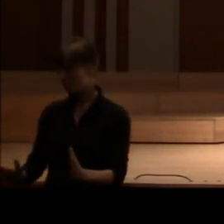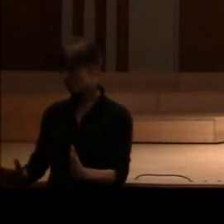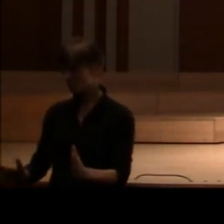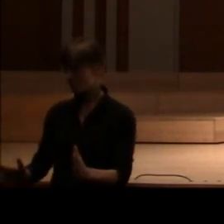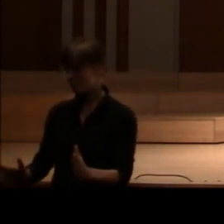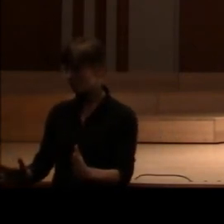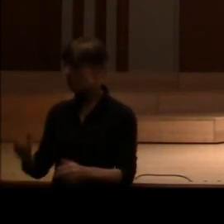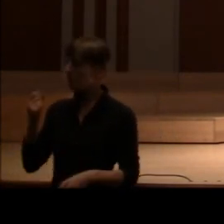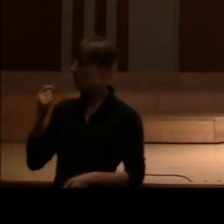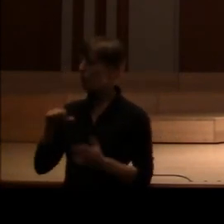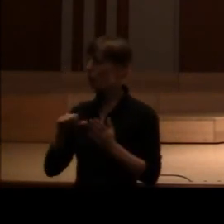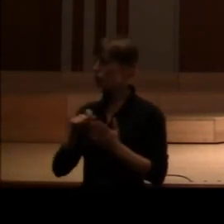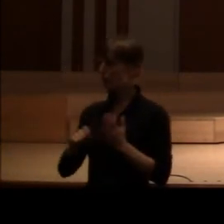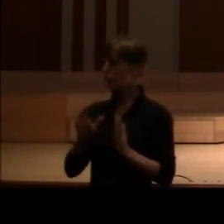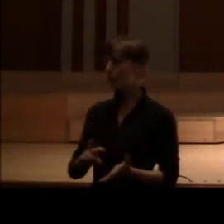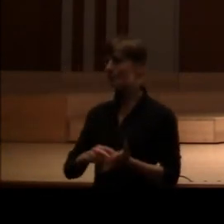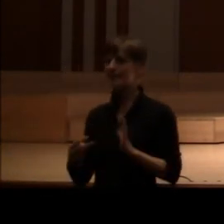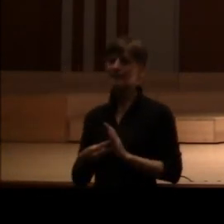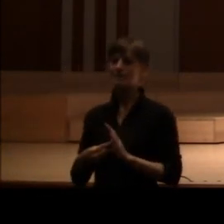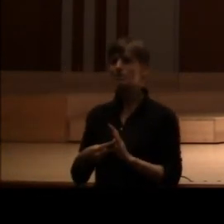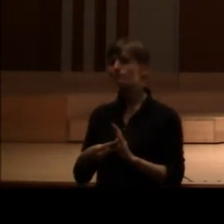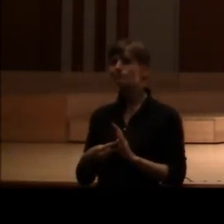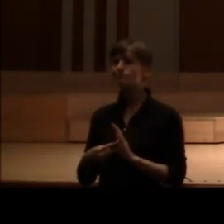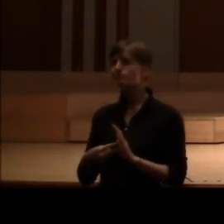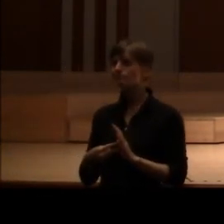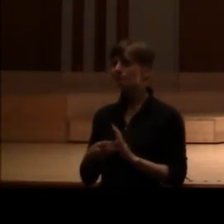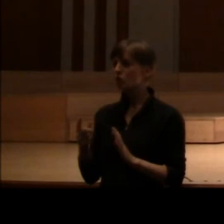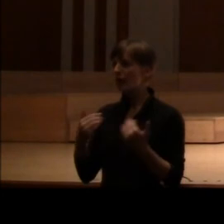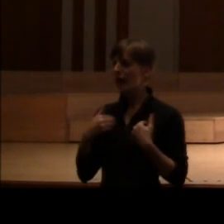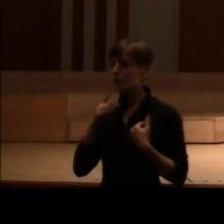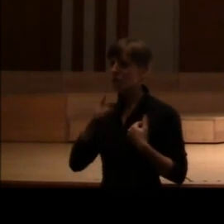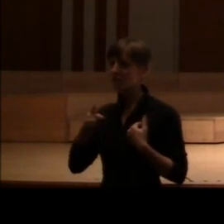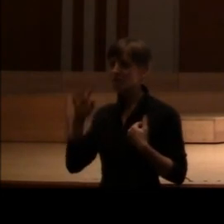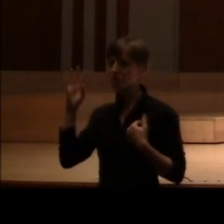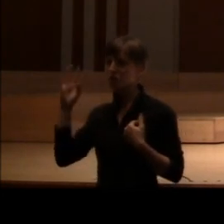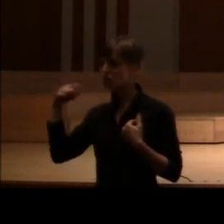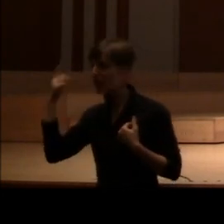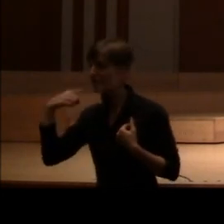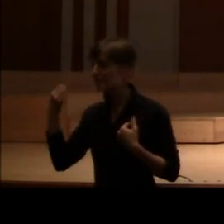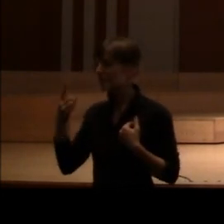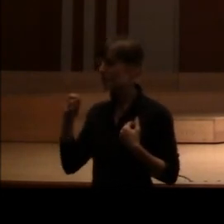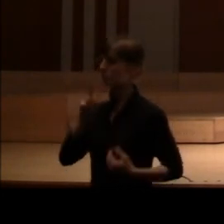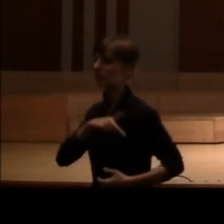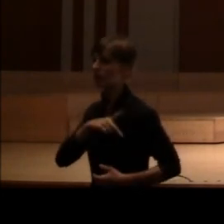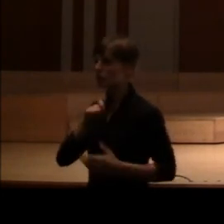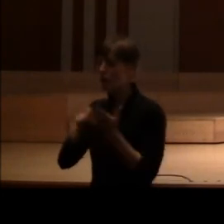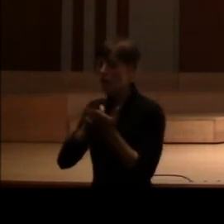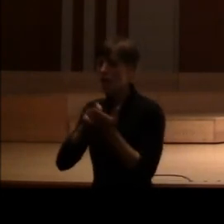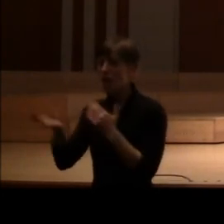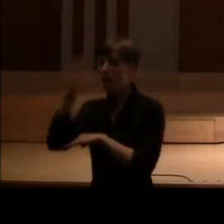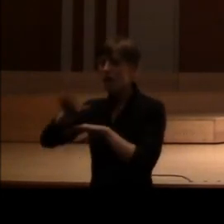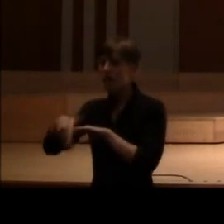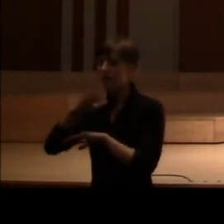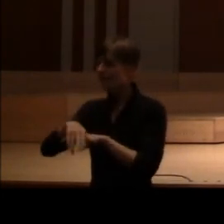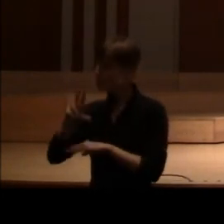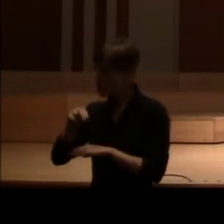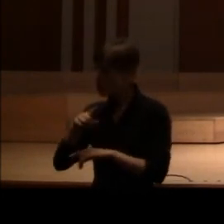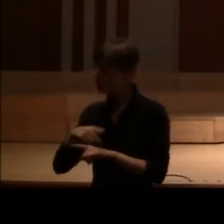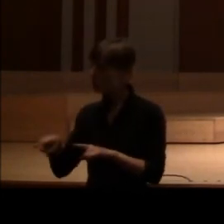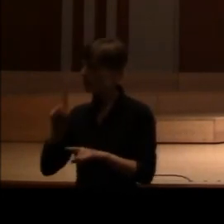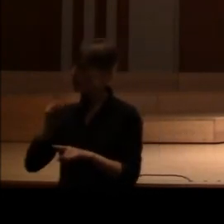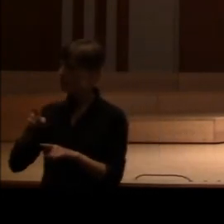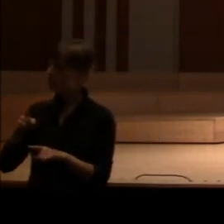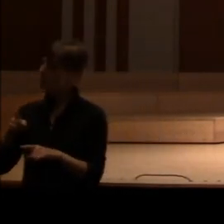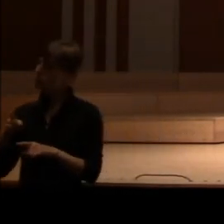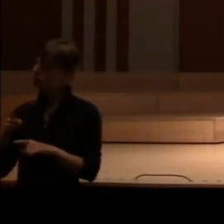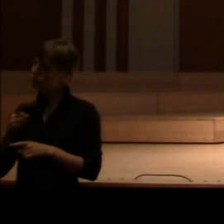being a writer doesn't mean that you have this, like, insane personality or that you write every single minute, but it just means really being invested in your writing, caring